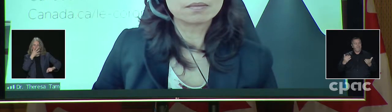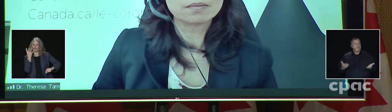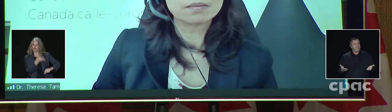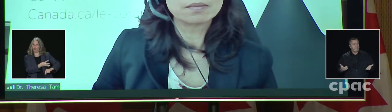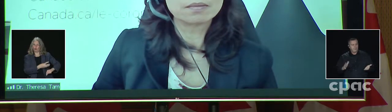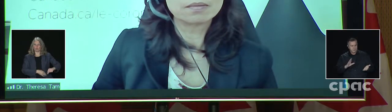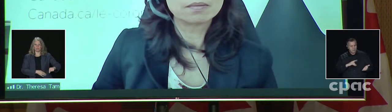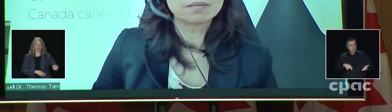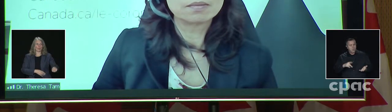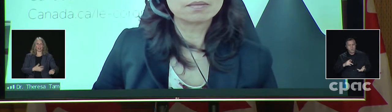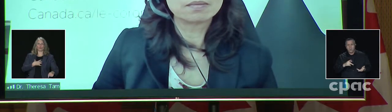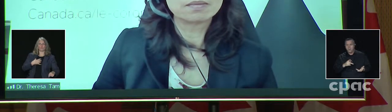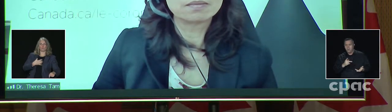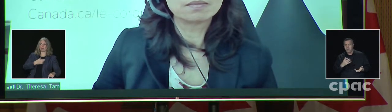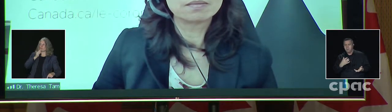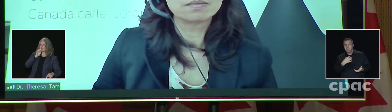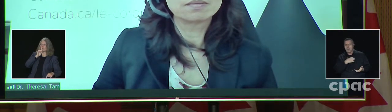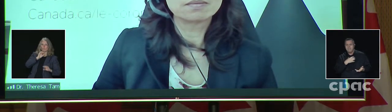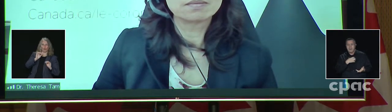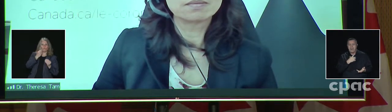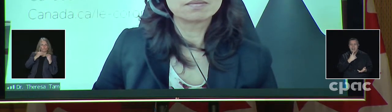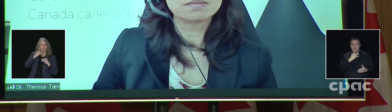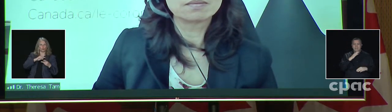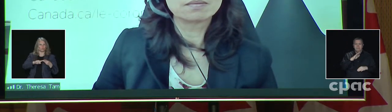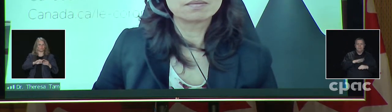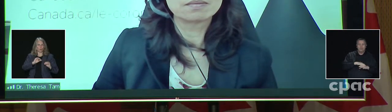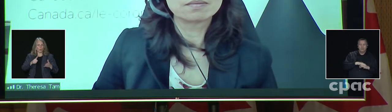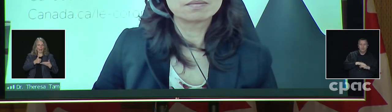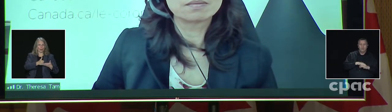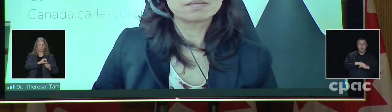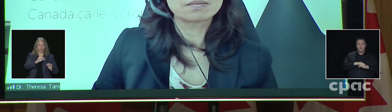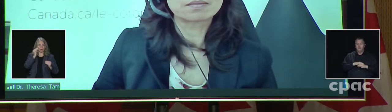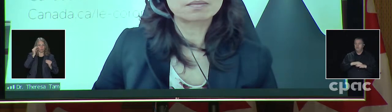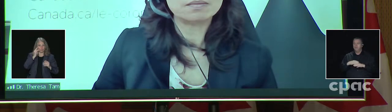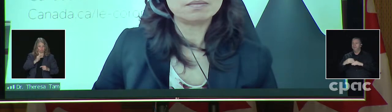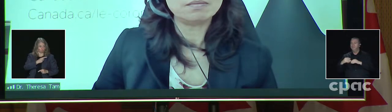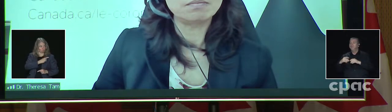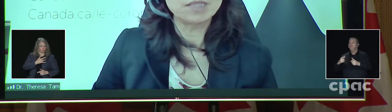answers about what's going on, lack of medical help. Is that acceptable to you?